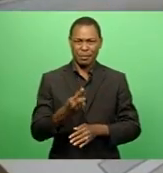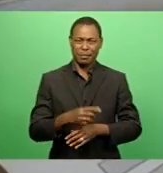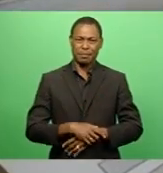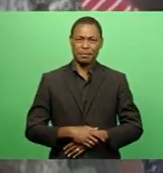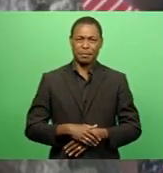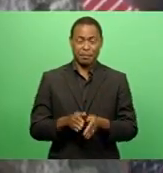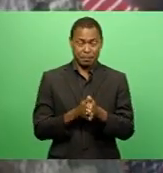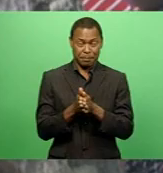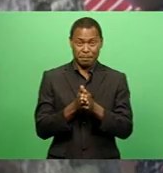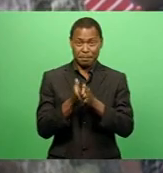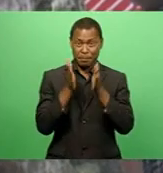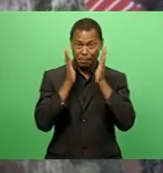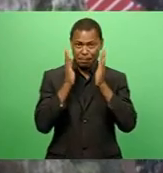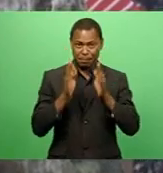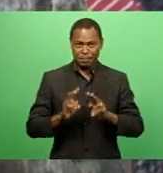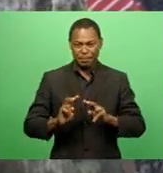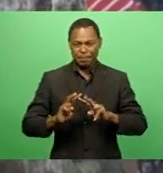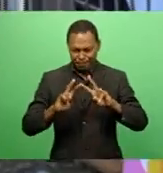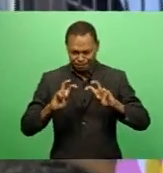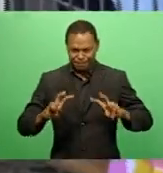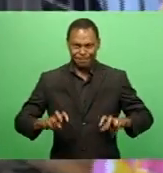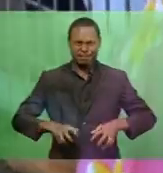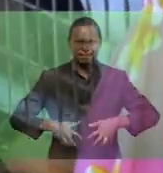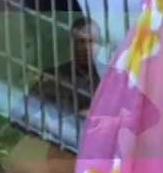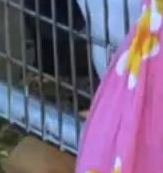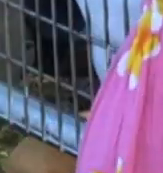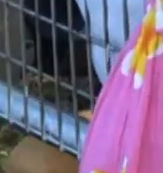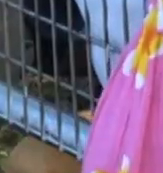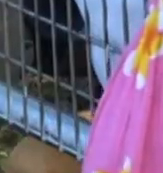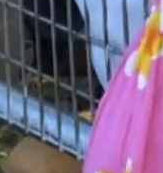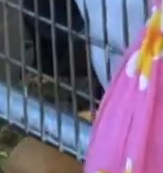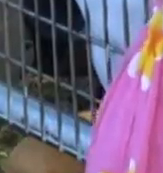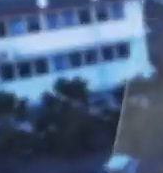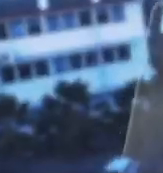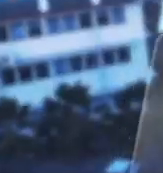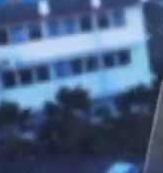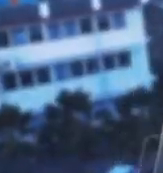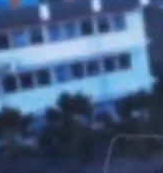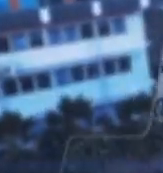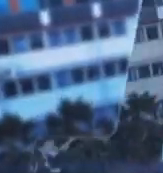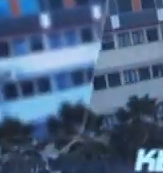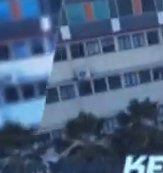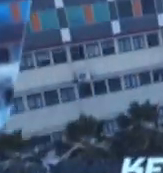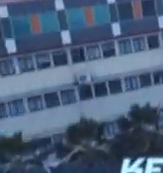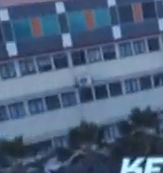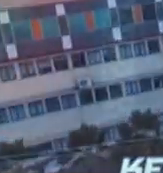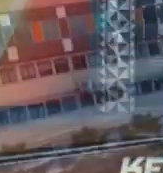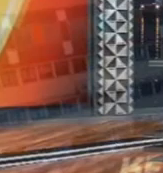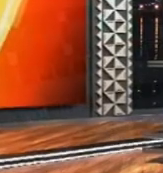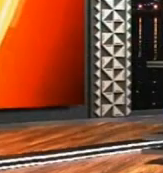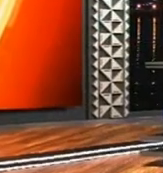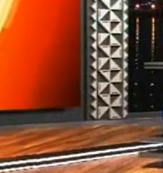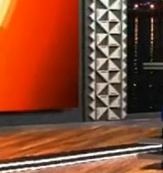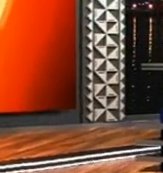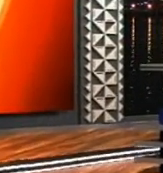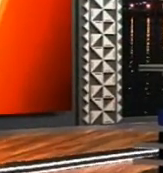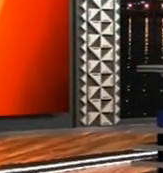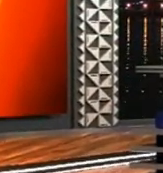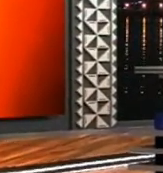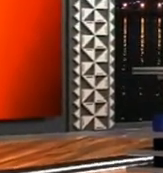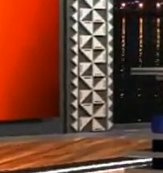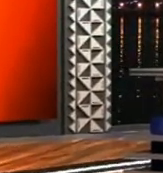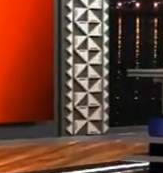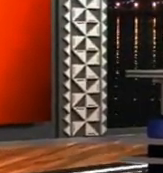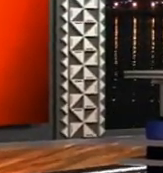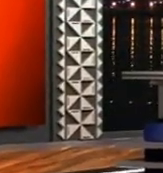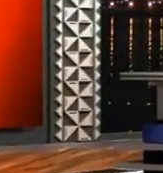And Methodist Church investigates Dilkusha allegations. From the studios of FBC Suva,